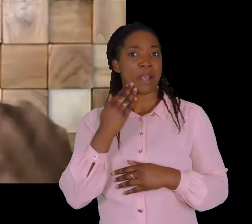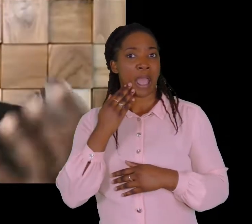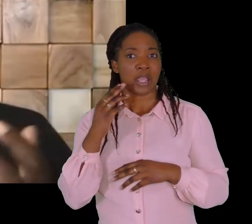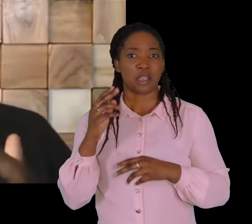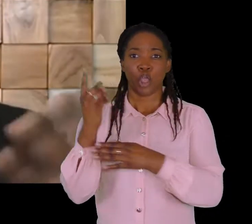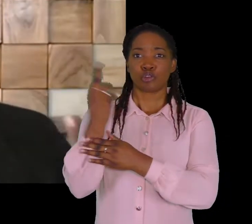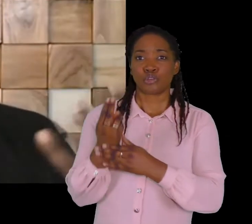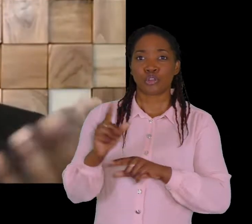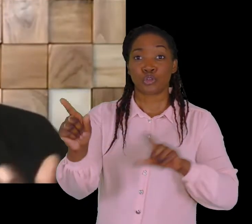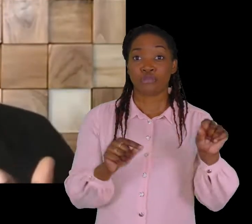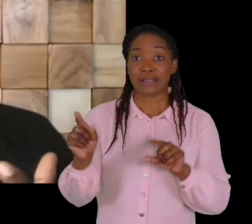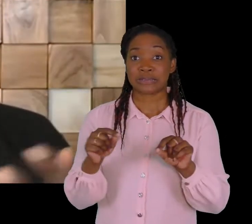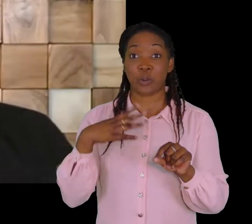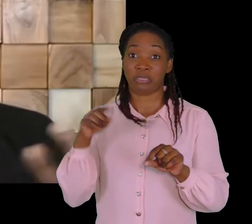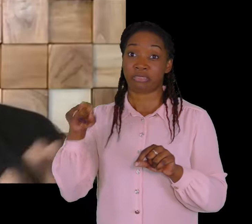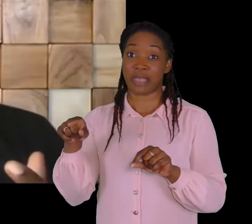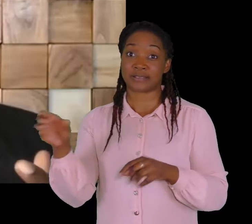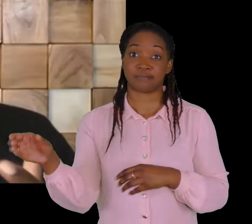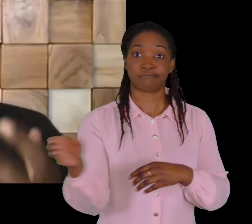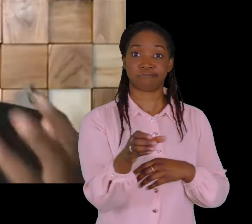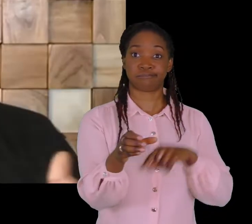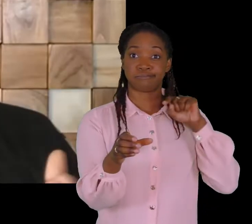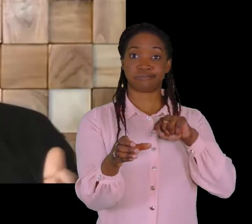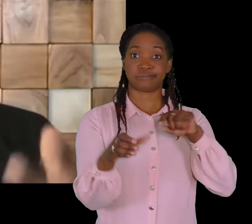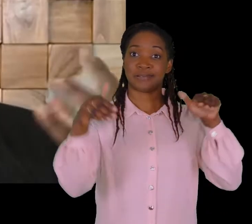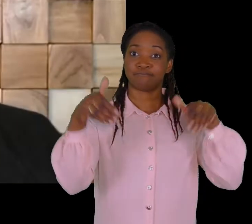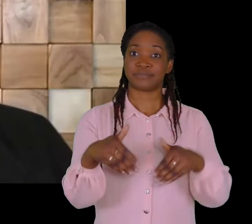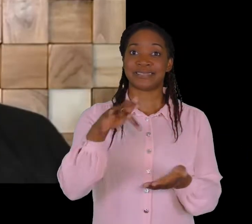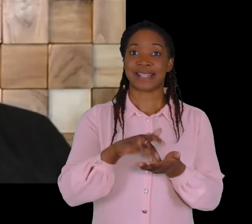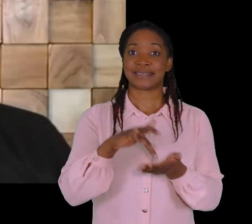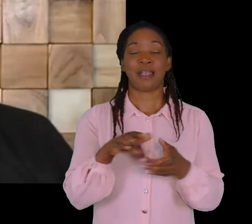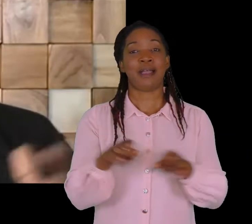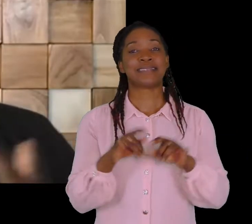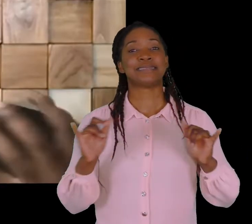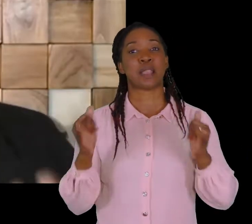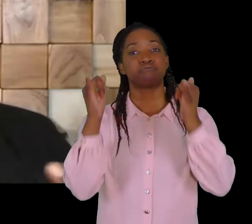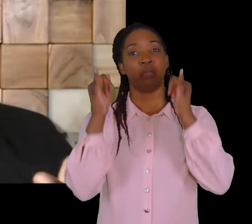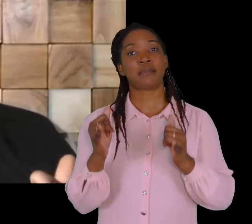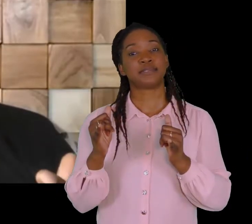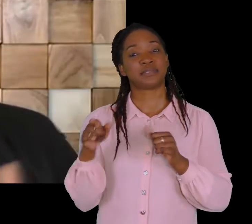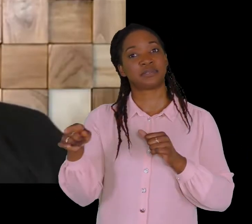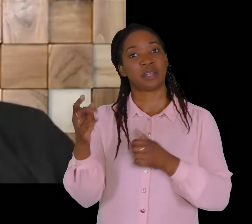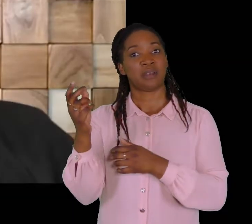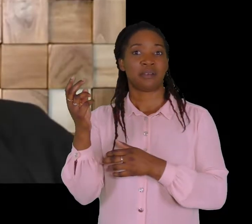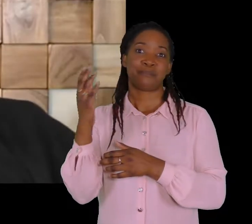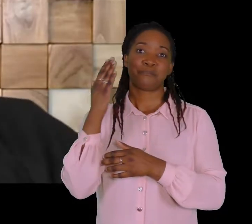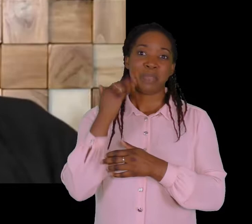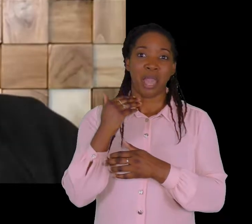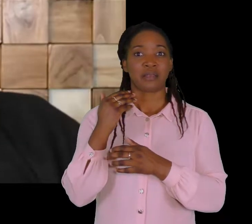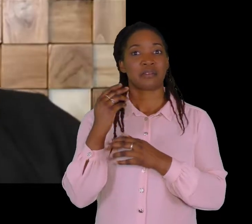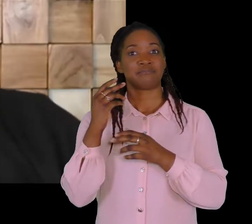of Black curating, that contradiction, that conundrum to the center, and to celebrate as well the contribution of